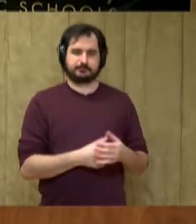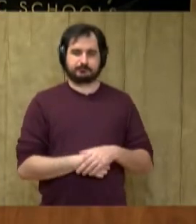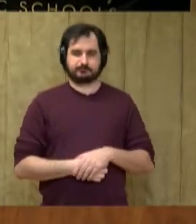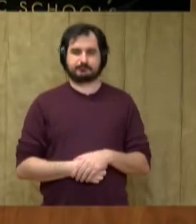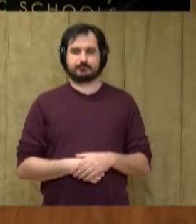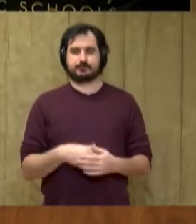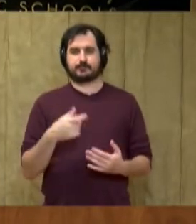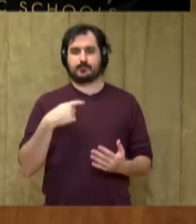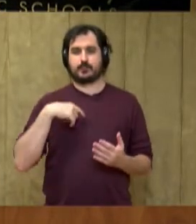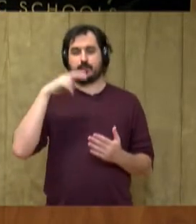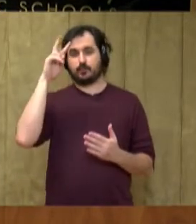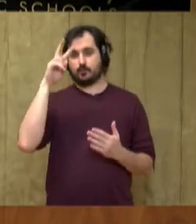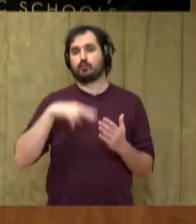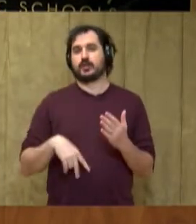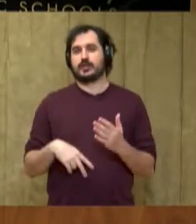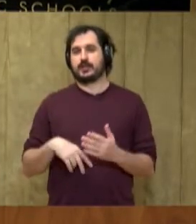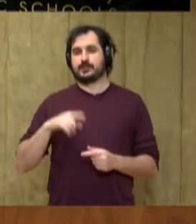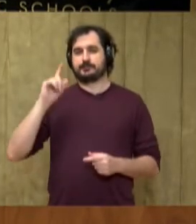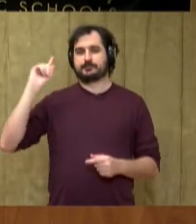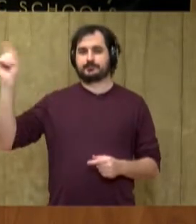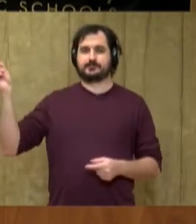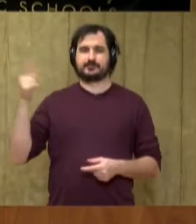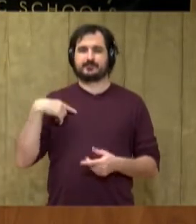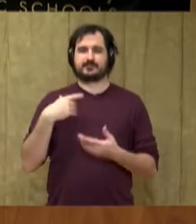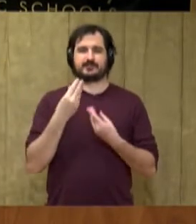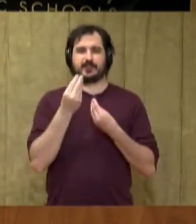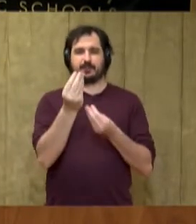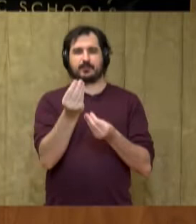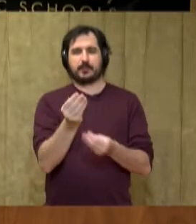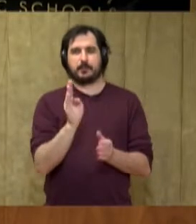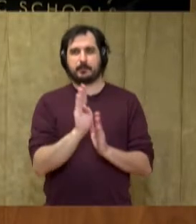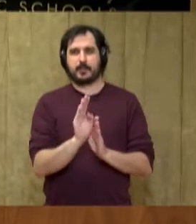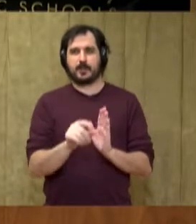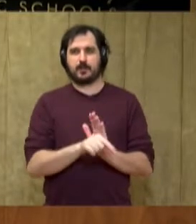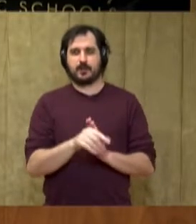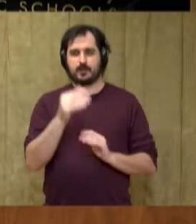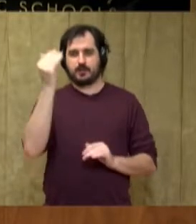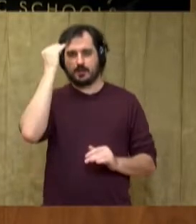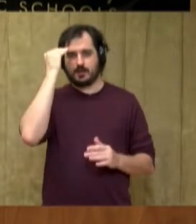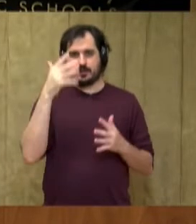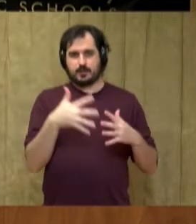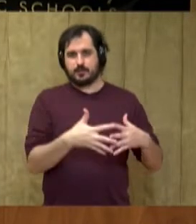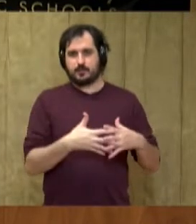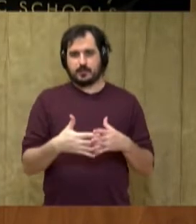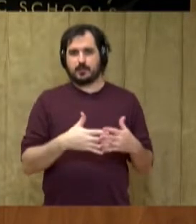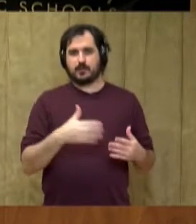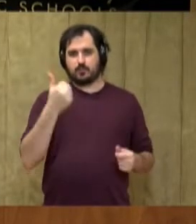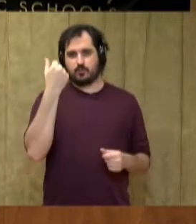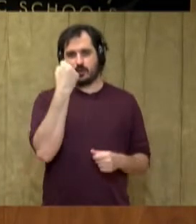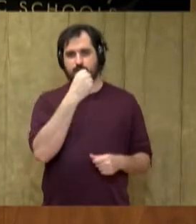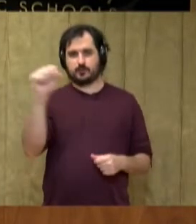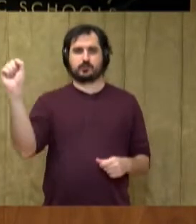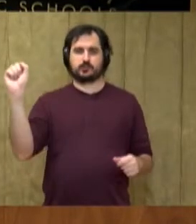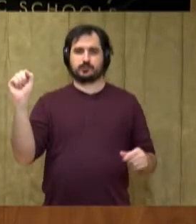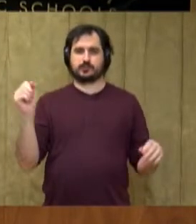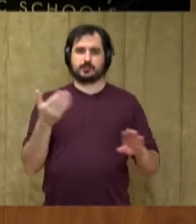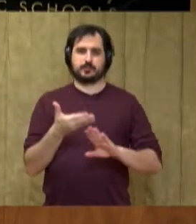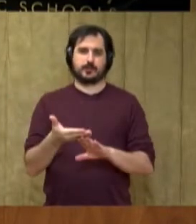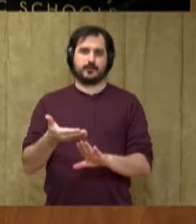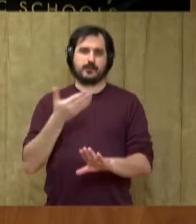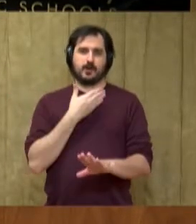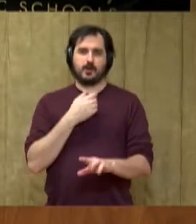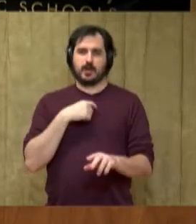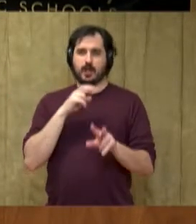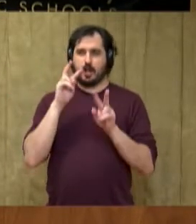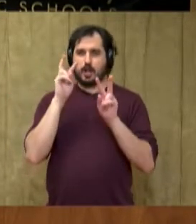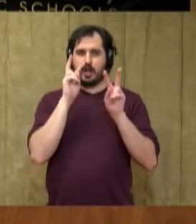So I'm going to read to give us some background knowledge of the American Revolution before we look at some